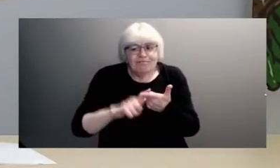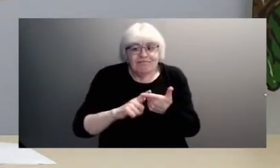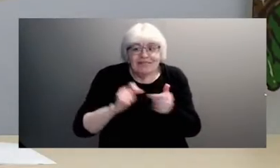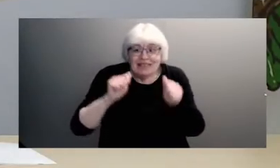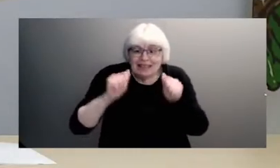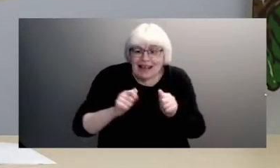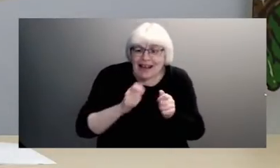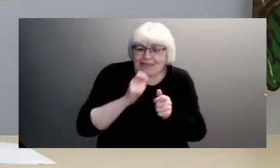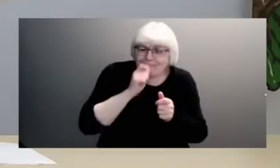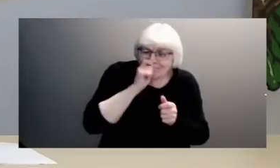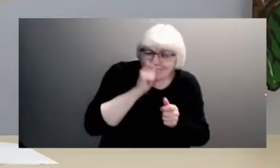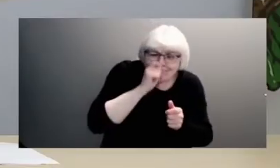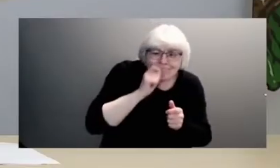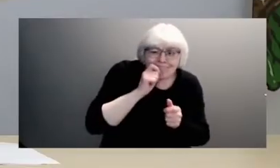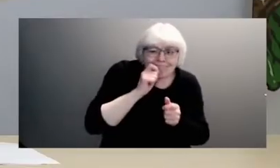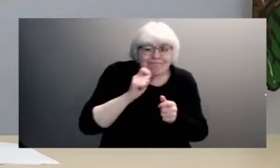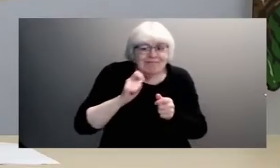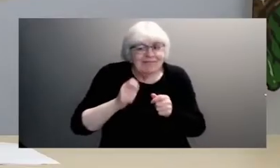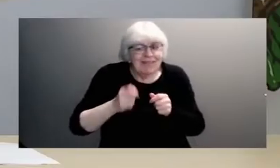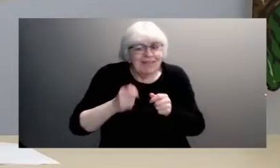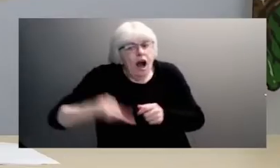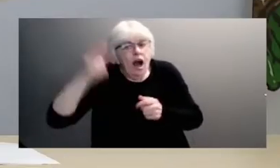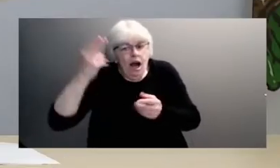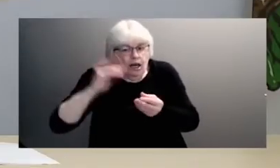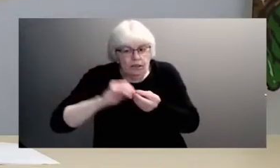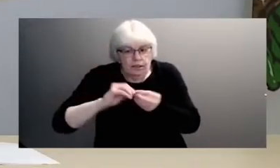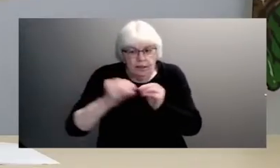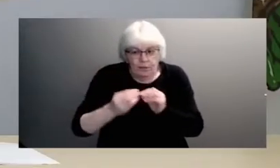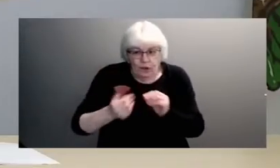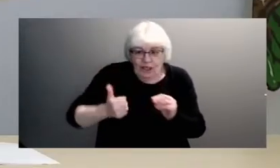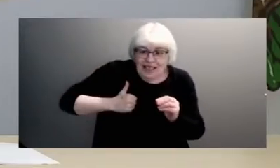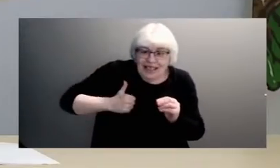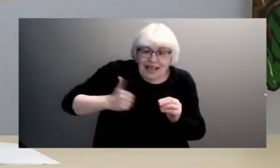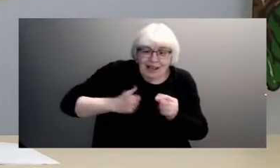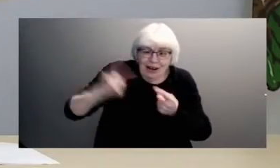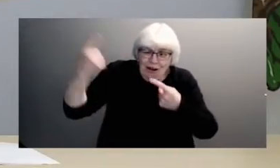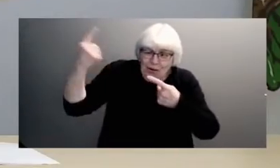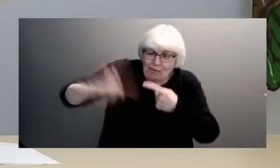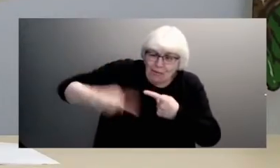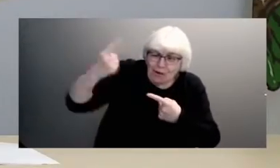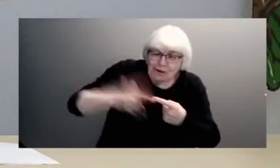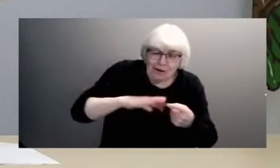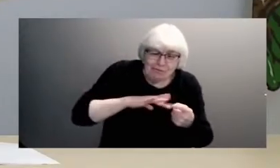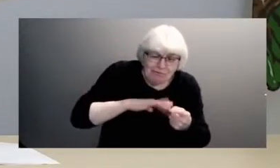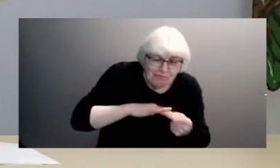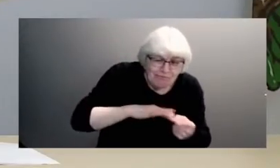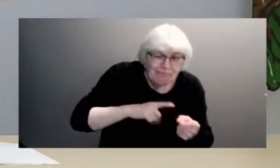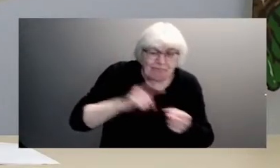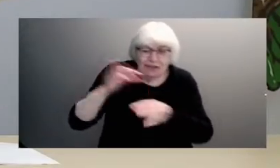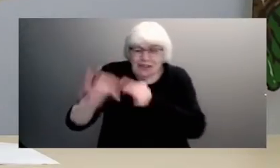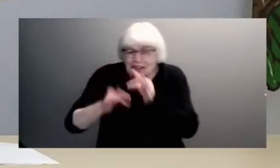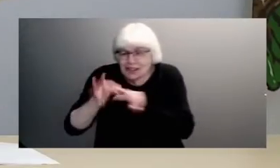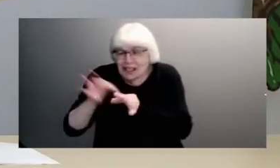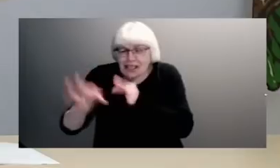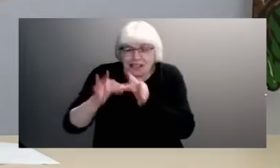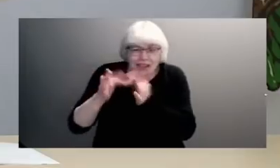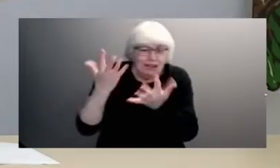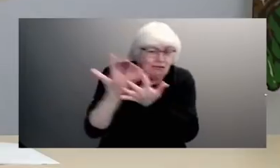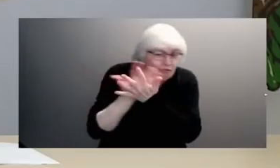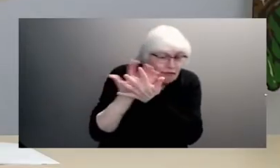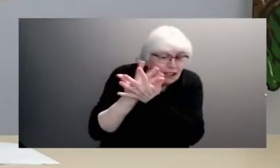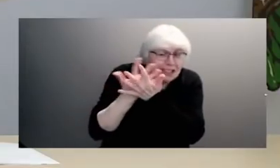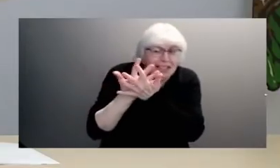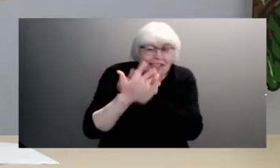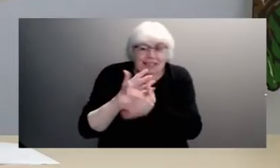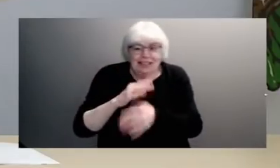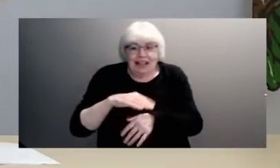including active screening and testing at the points of entry in the country. And importantly, Islanders have demonstrated their willingness to